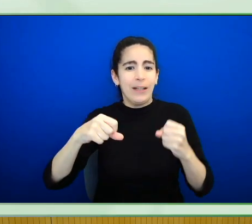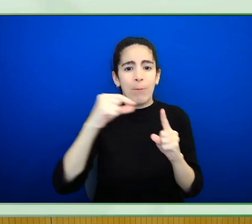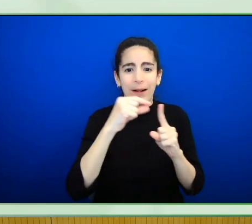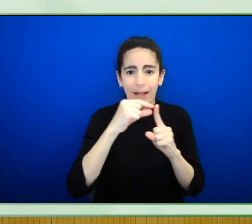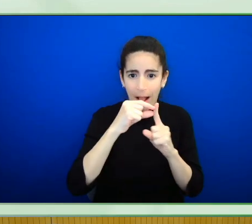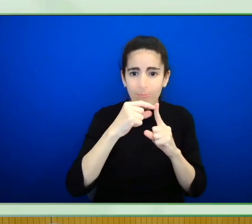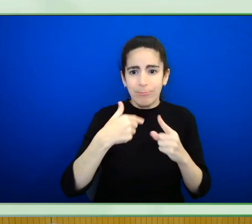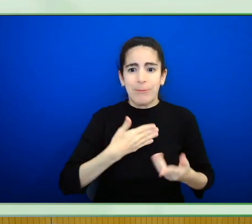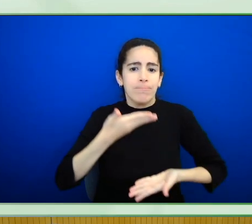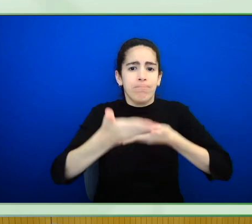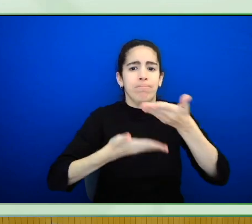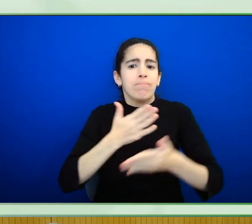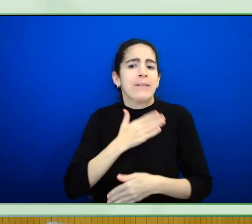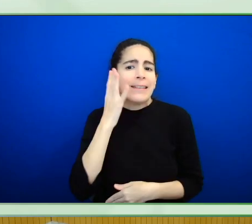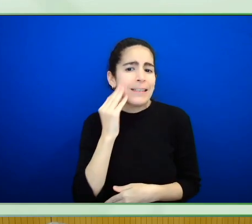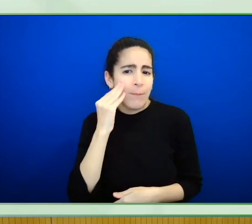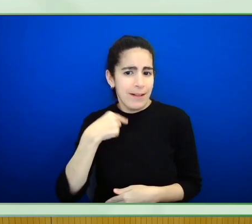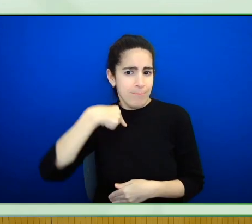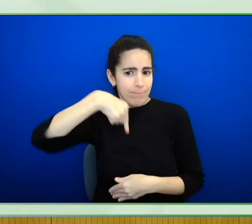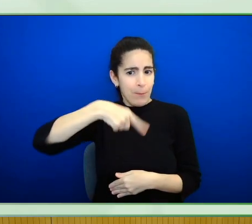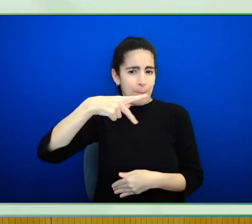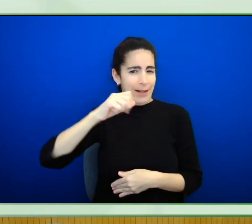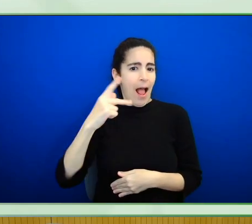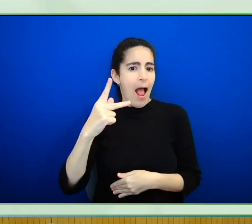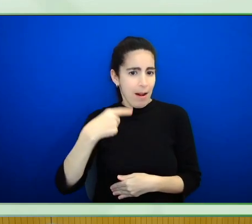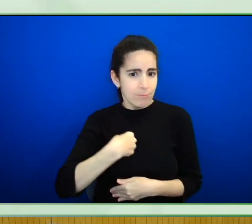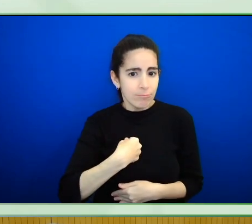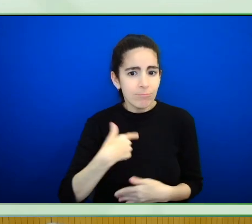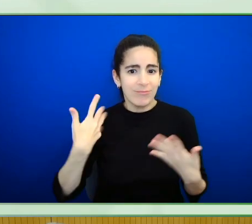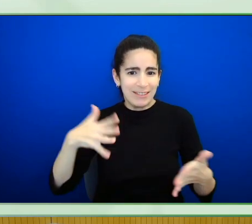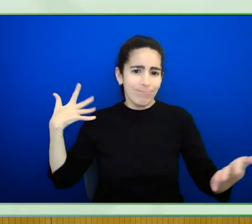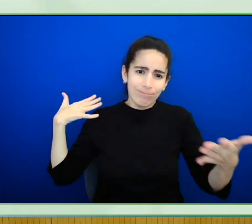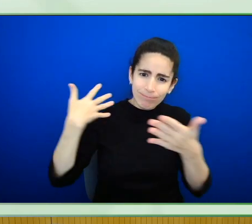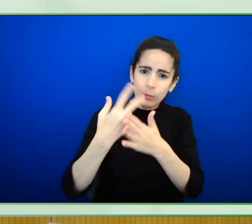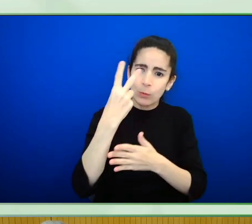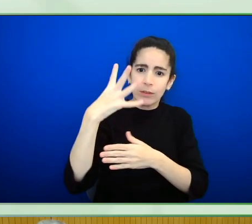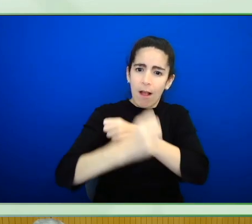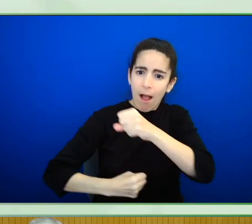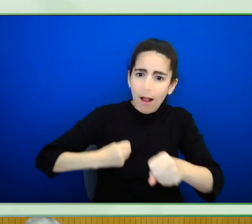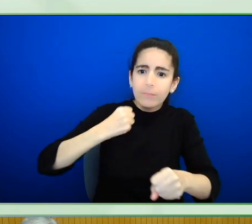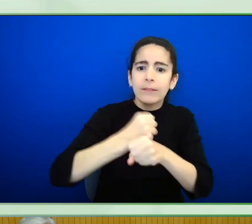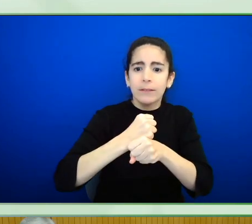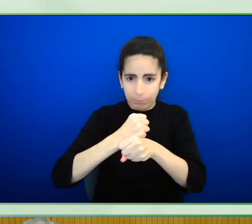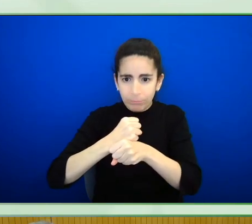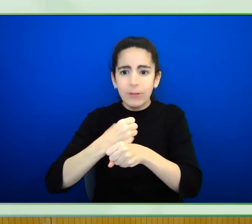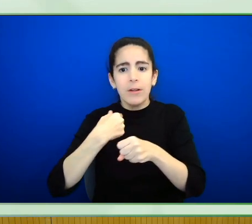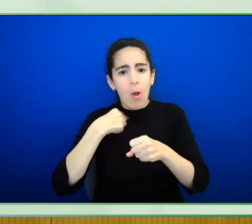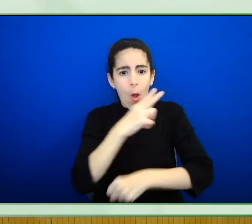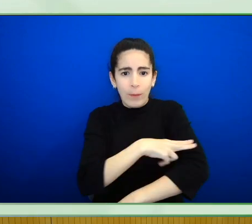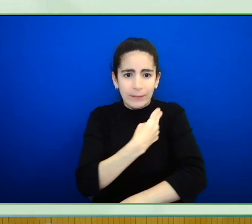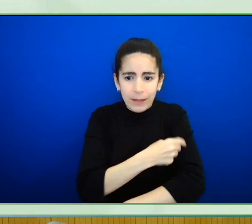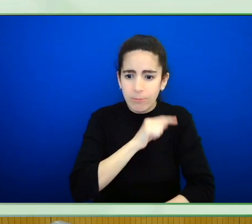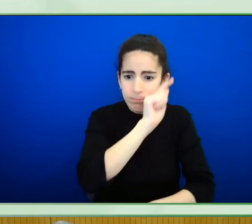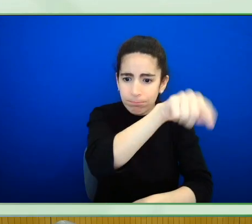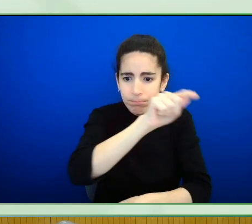the last 25 years, we have upgraded all the tertiary hospitals, district hospitals, and sub-district